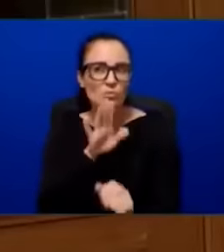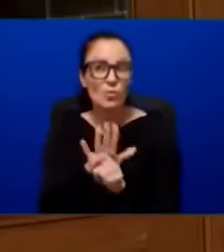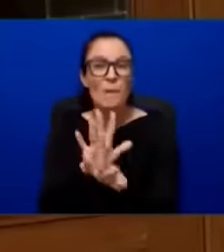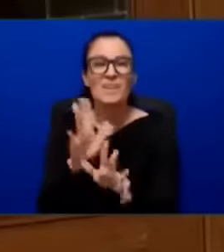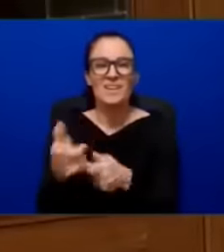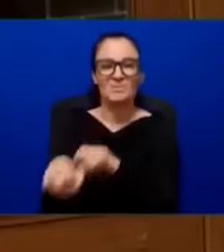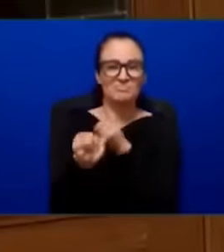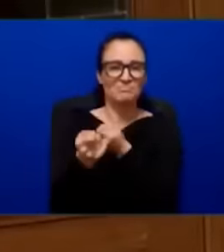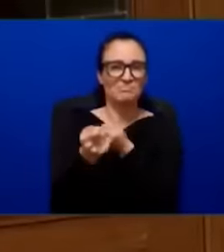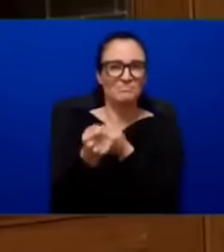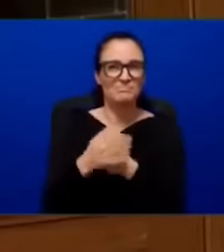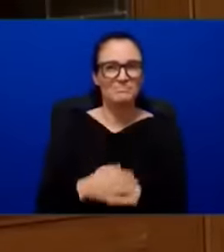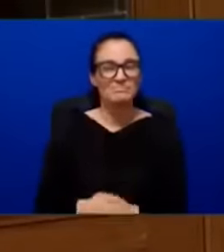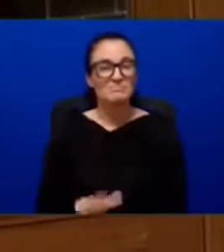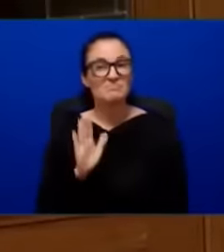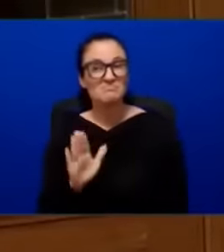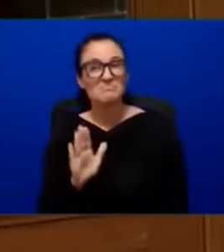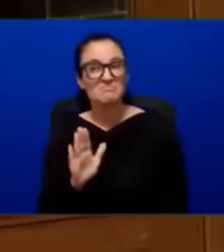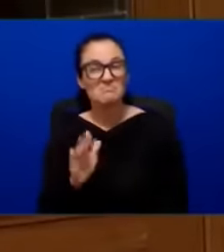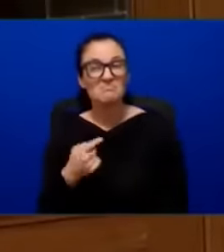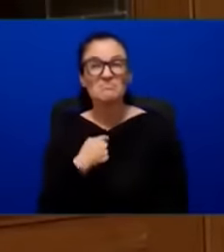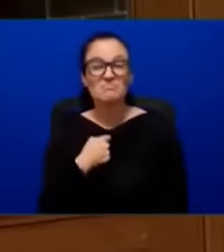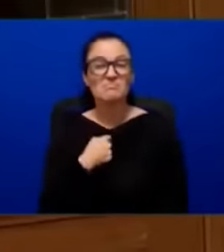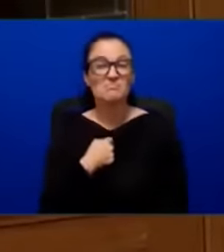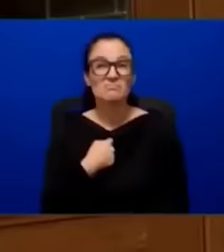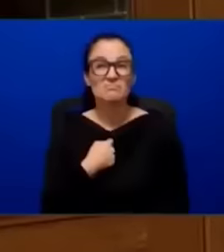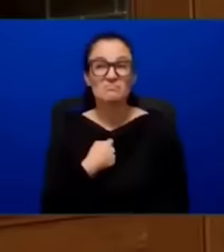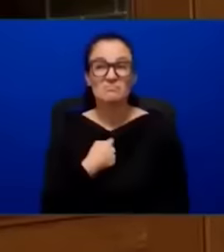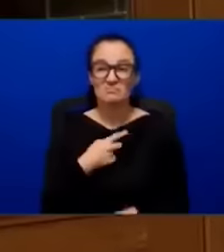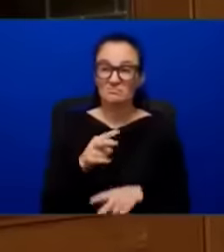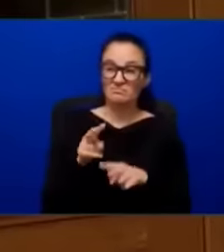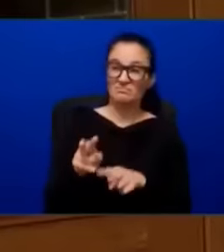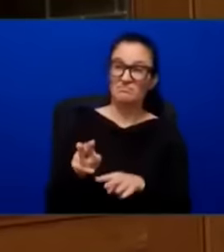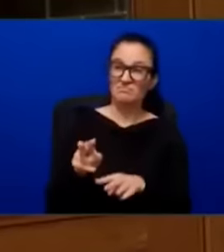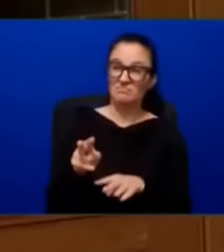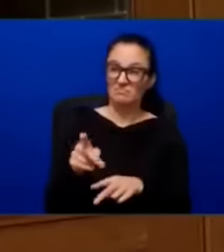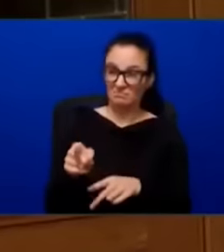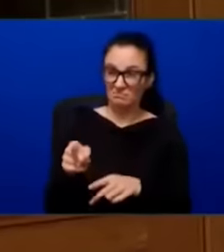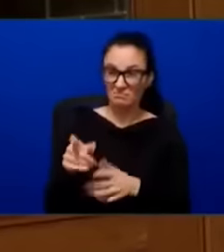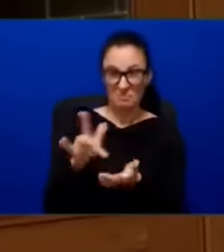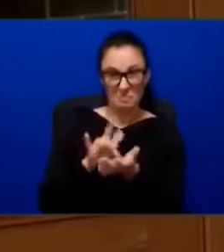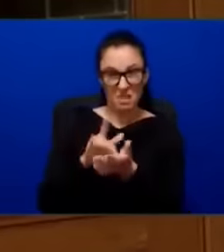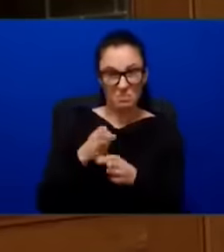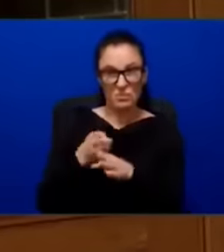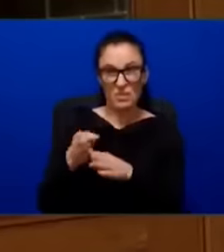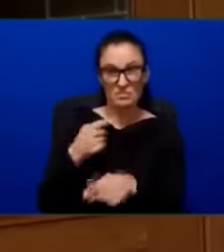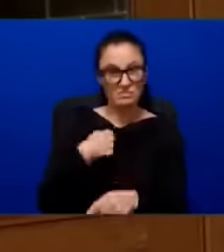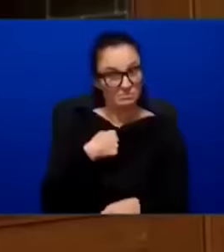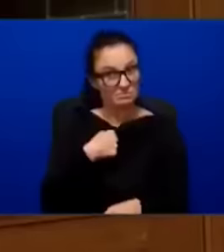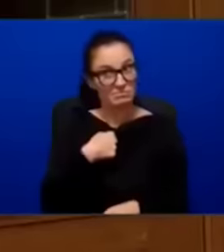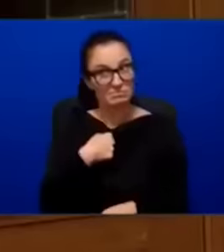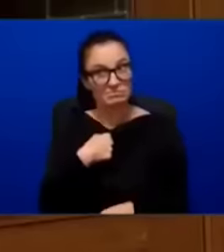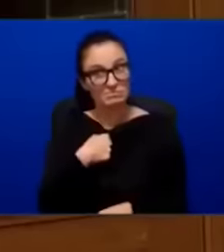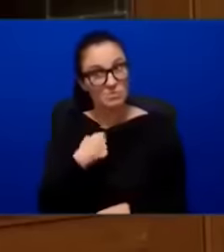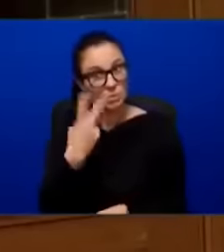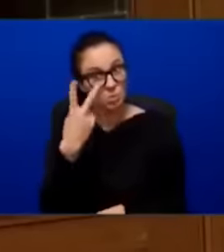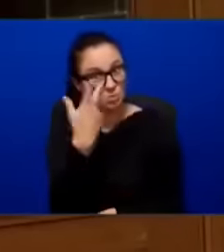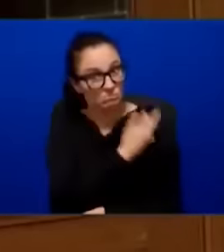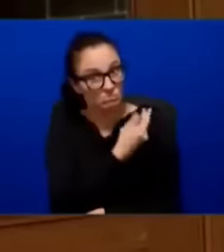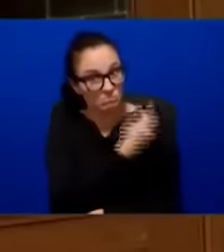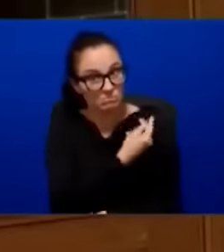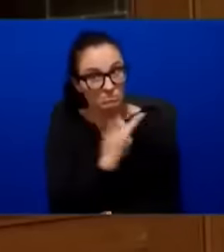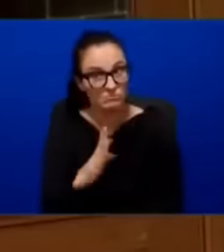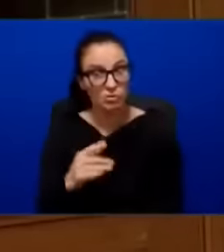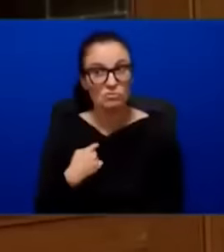this. As a medical professional who is personally twice vaccinated, this is not about opposing the jab.